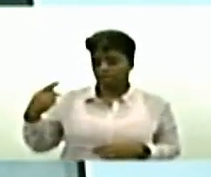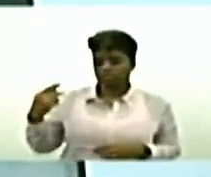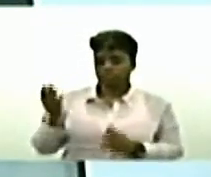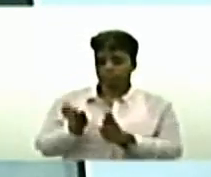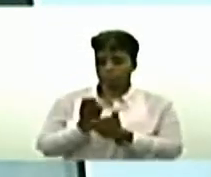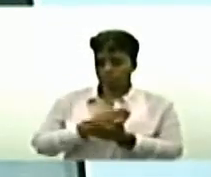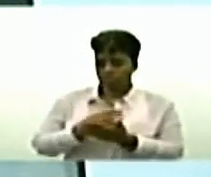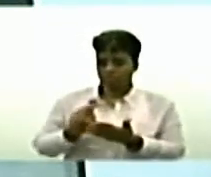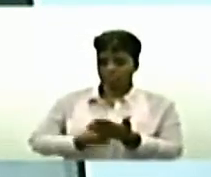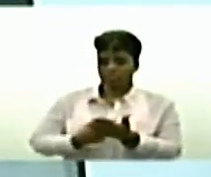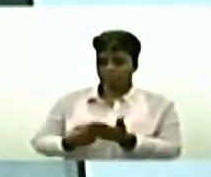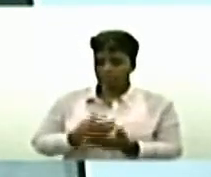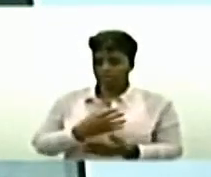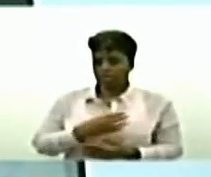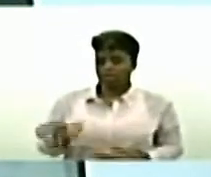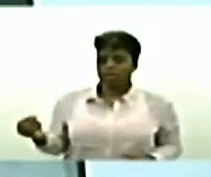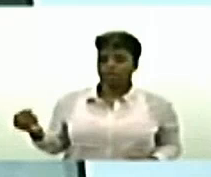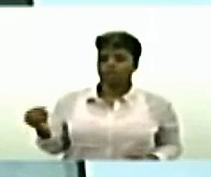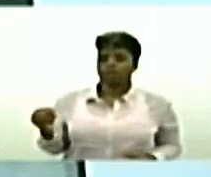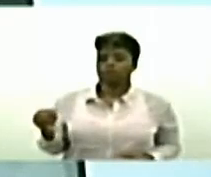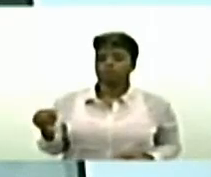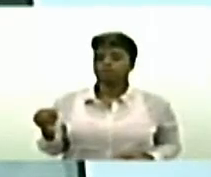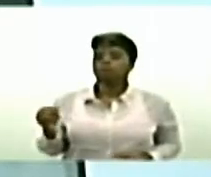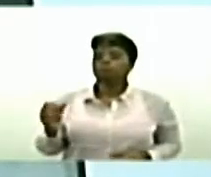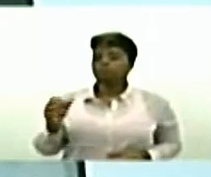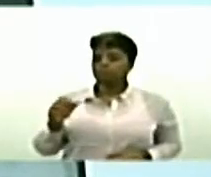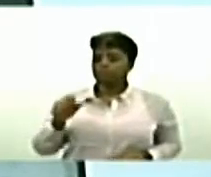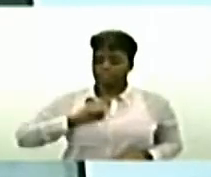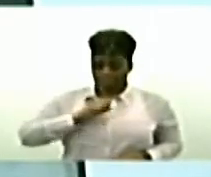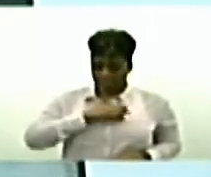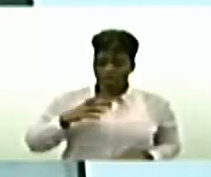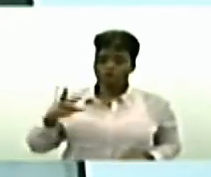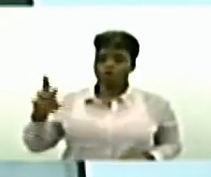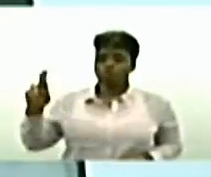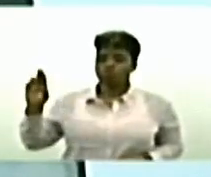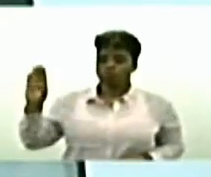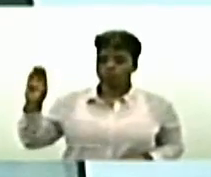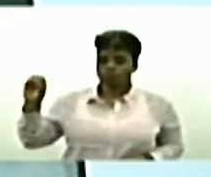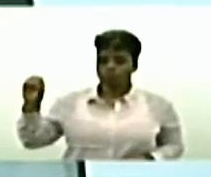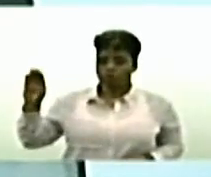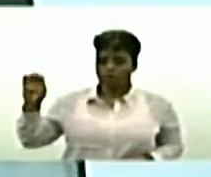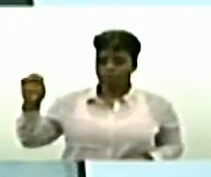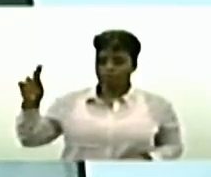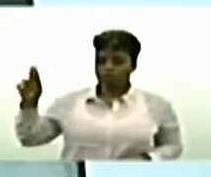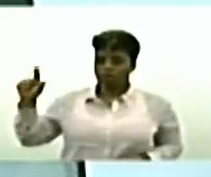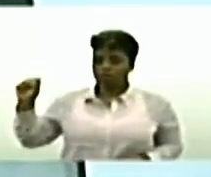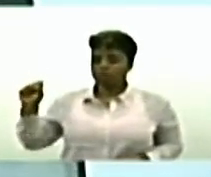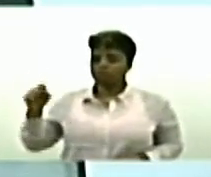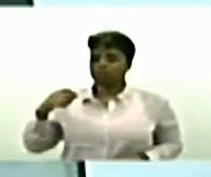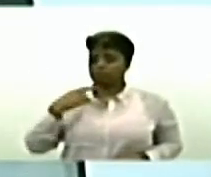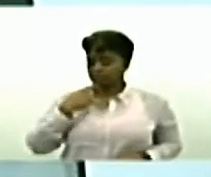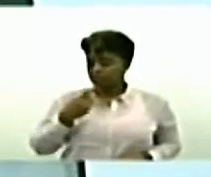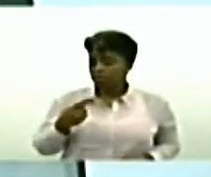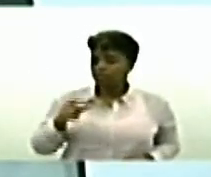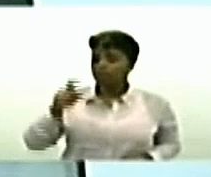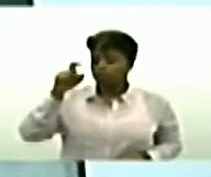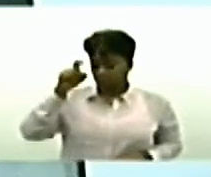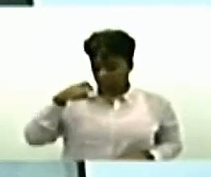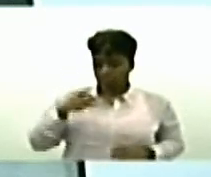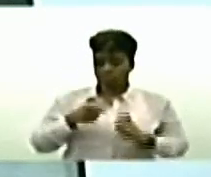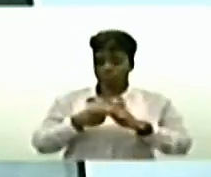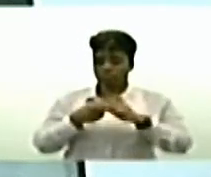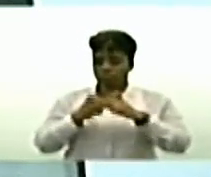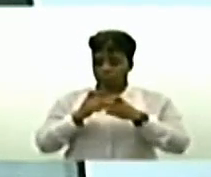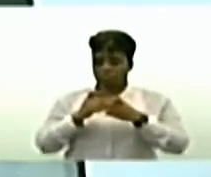Senator Roberts' wonderful comment, very truism about the need for us to change our behaviors.